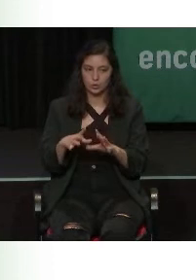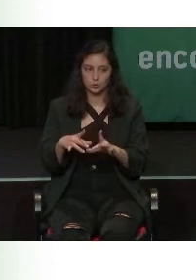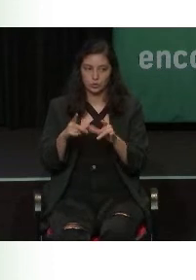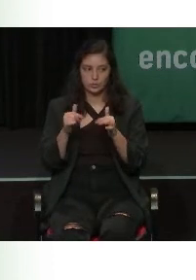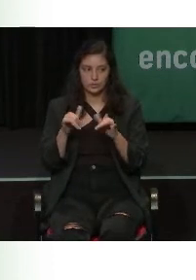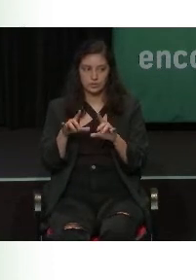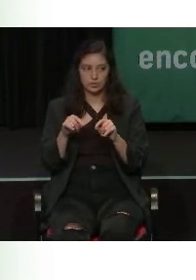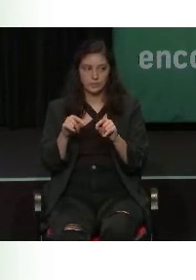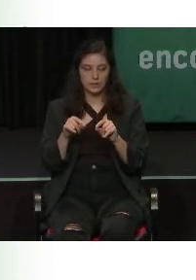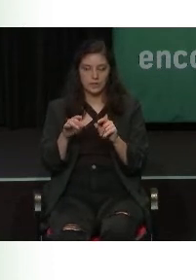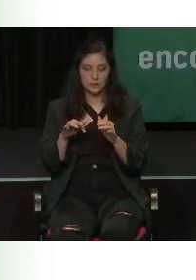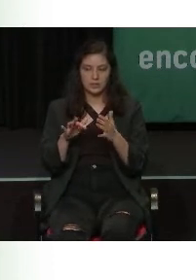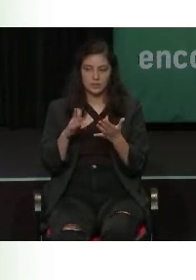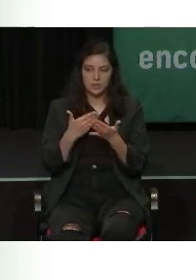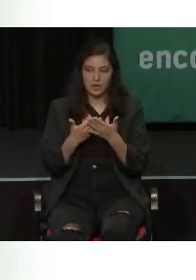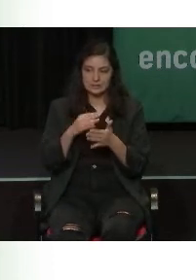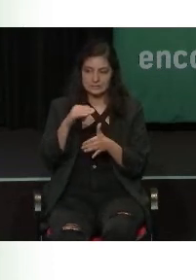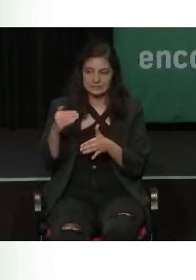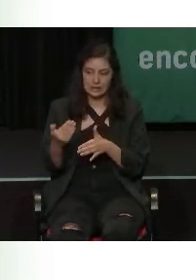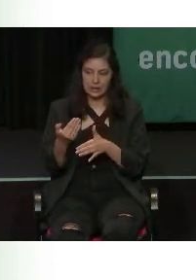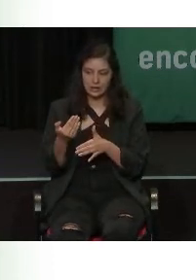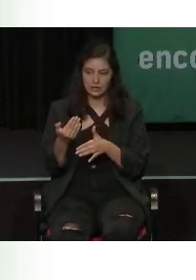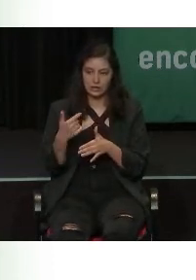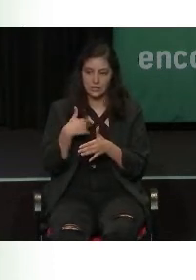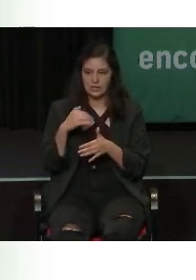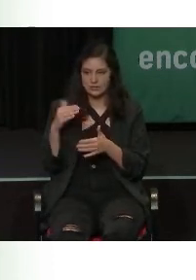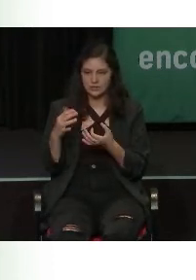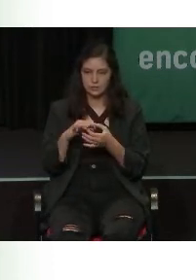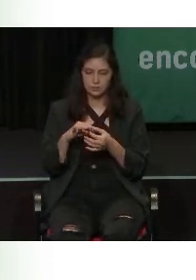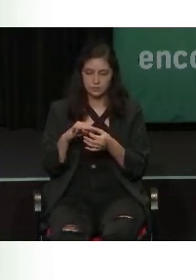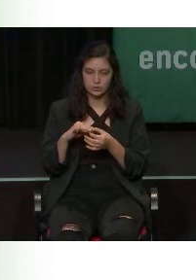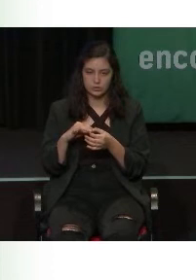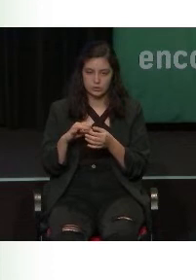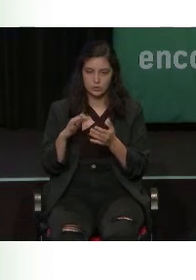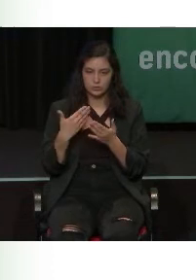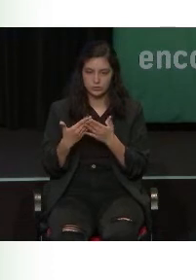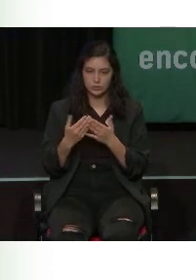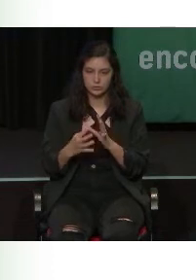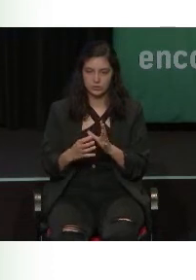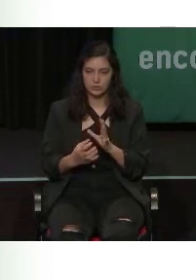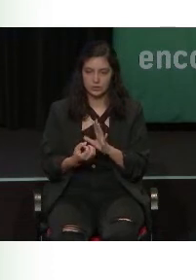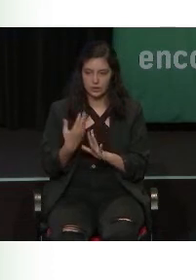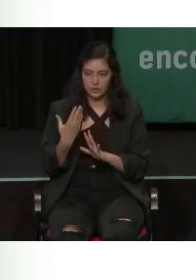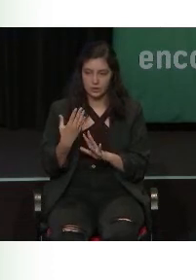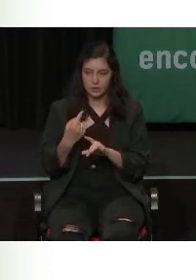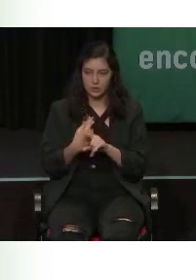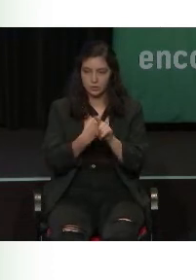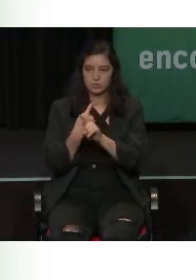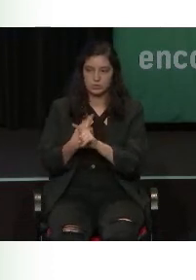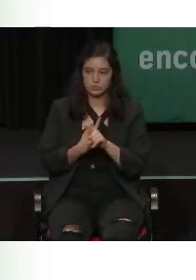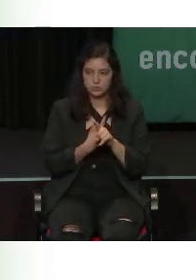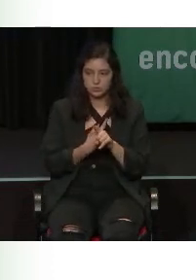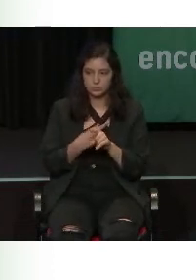in interleukin-7. IL-7 is a growth factor. It's a cytokine that is produced in the bone marrow, thymus, and